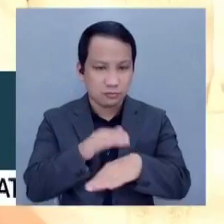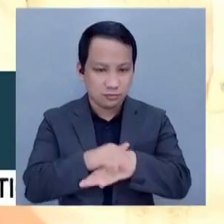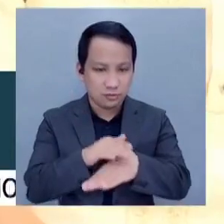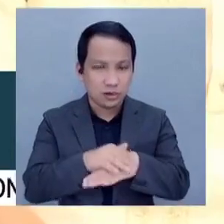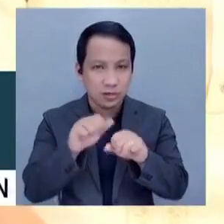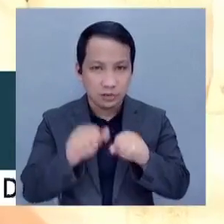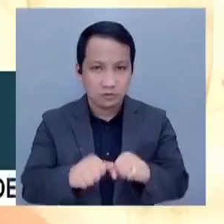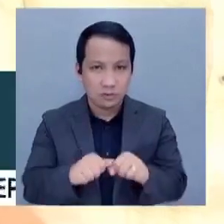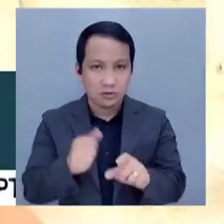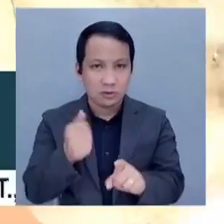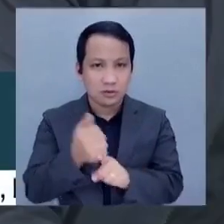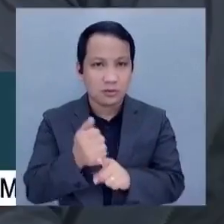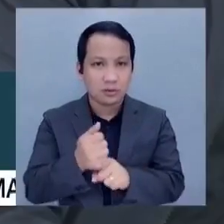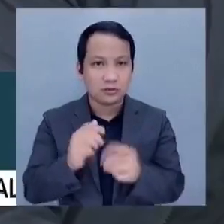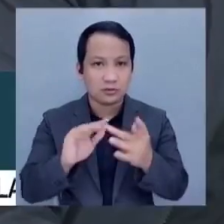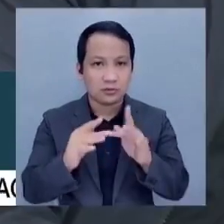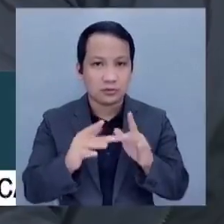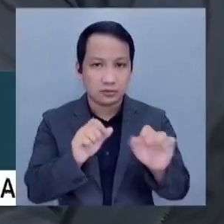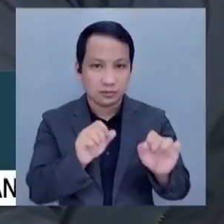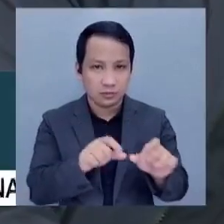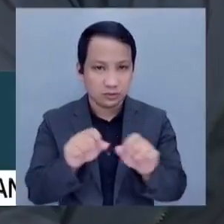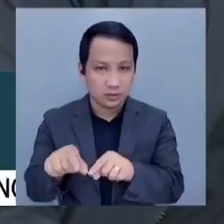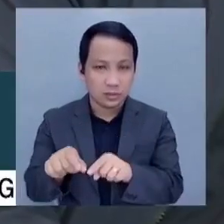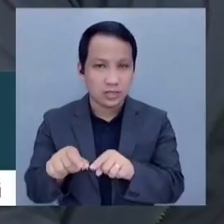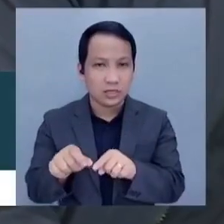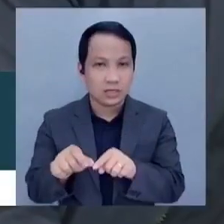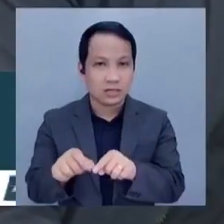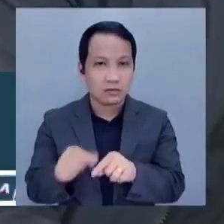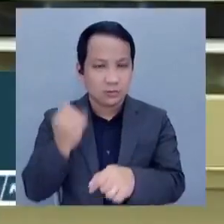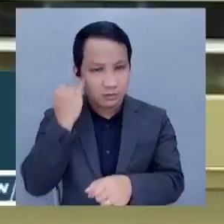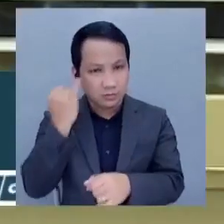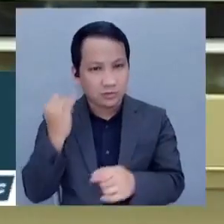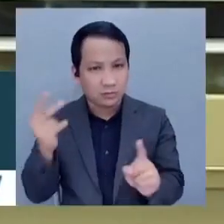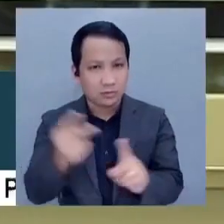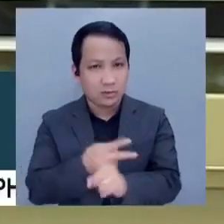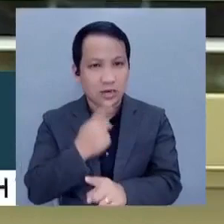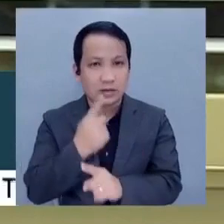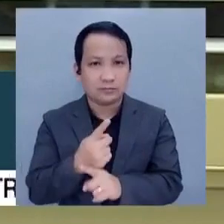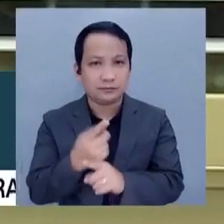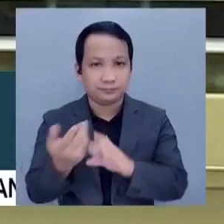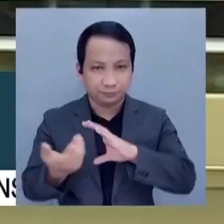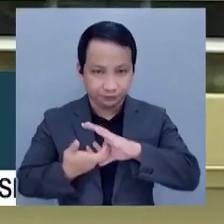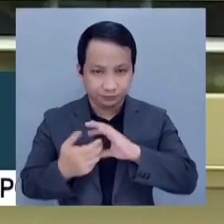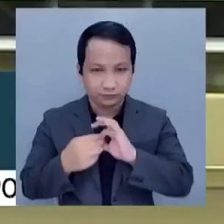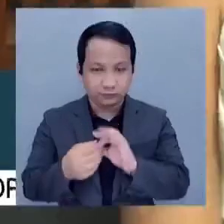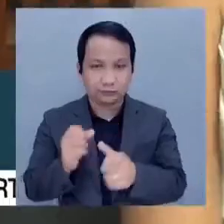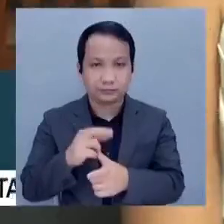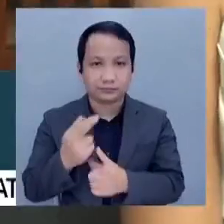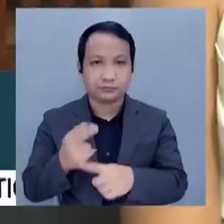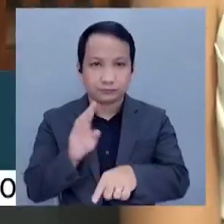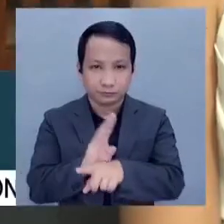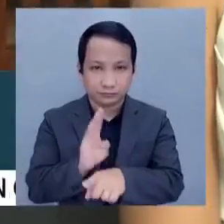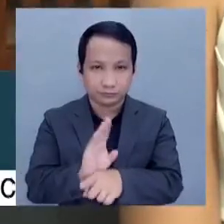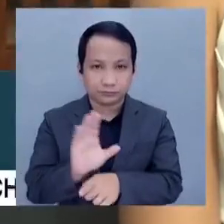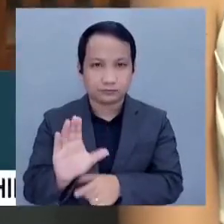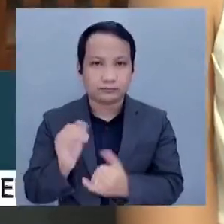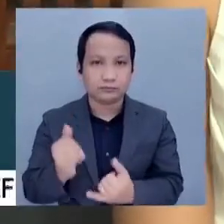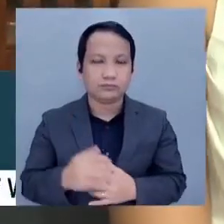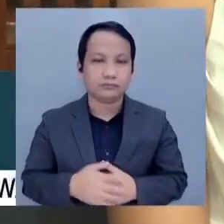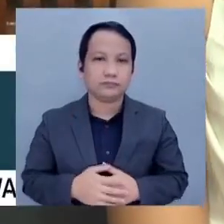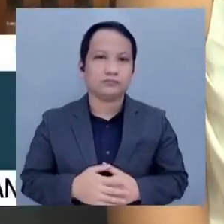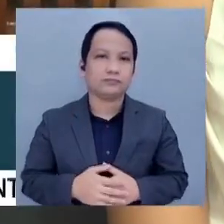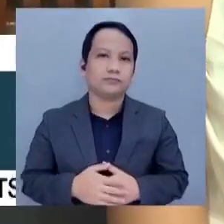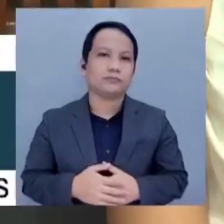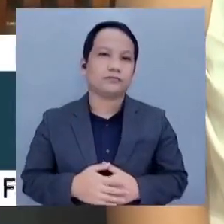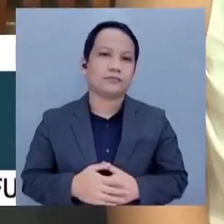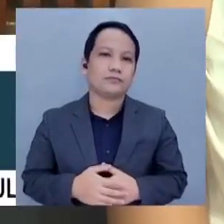in online shopping, with fraudsters victimizing customers or the business itself. Cybercrime that we're